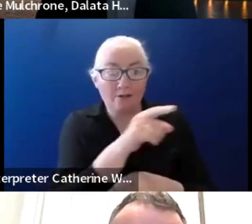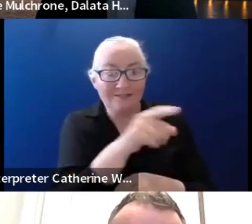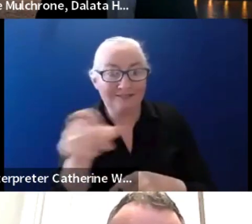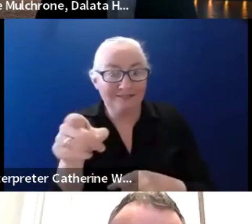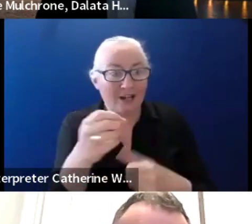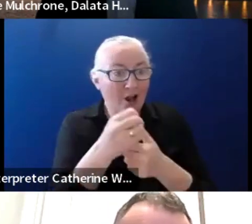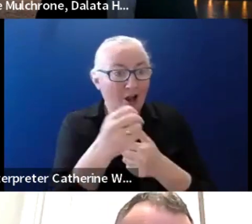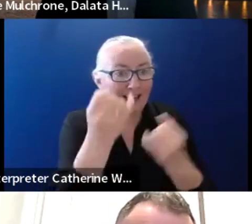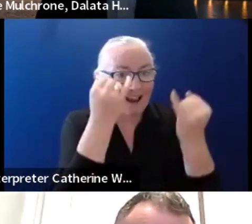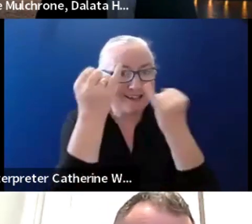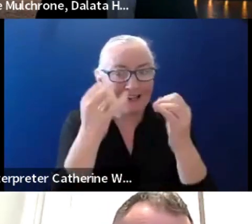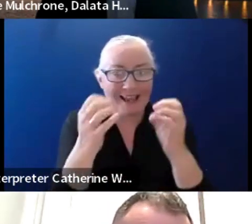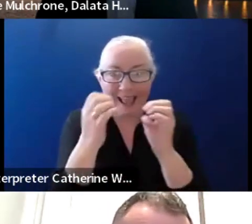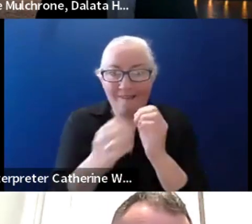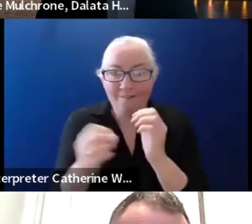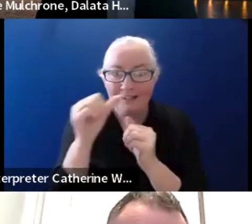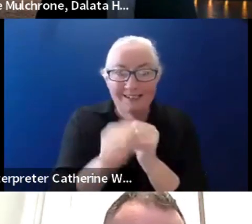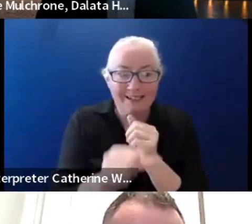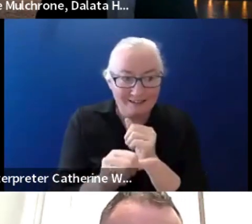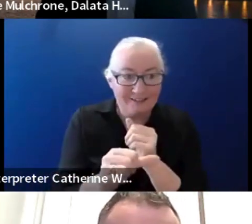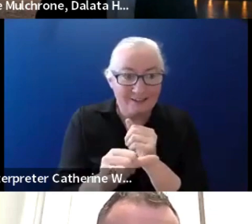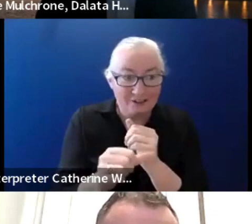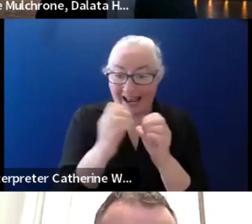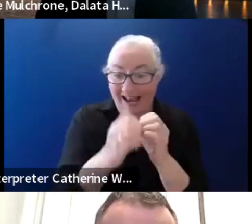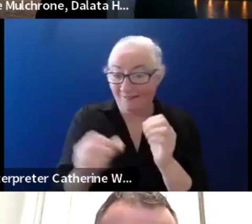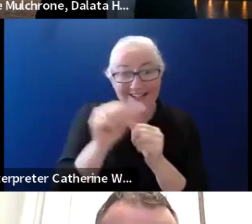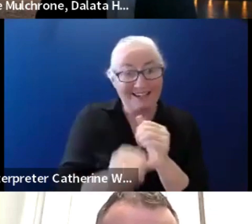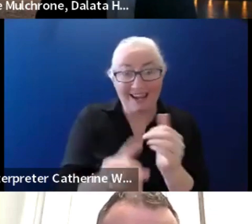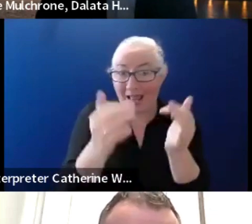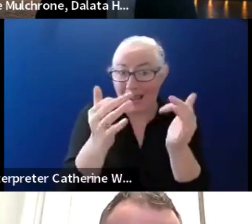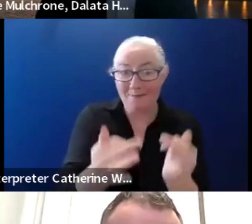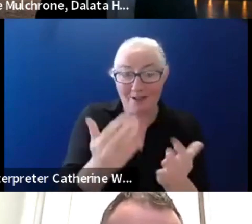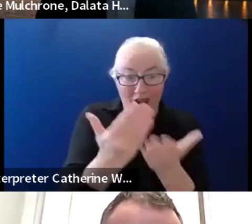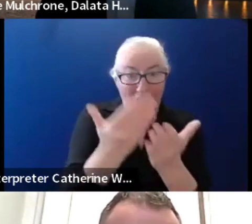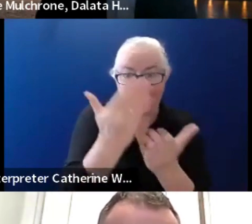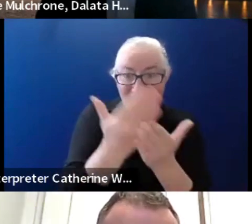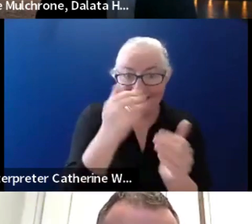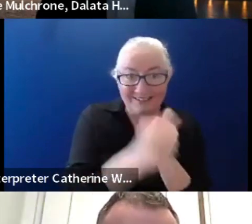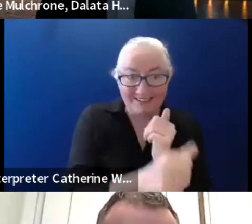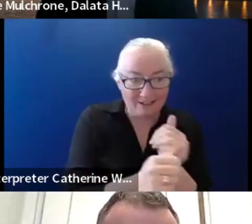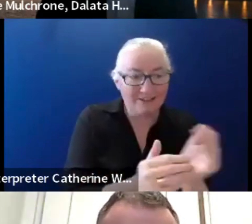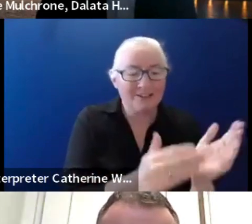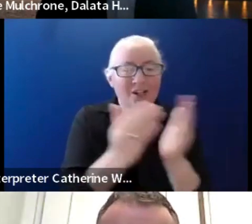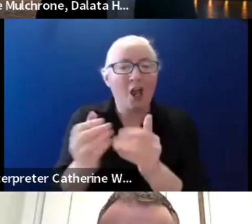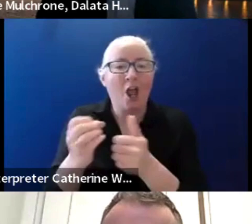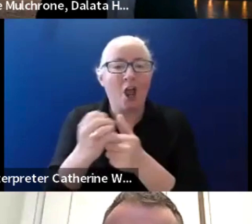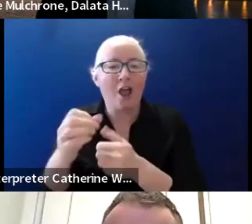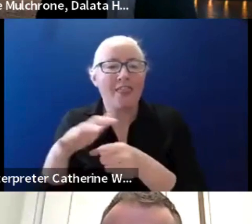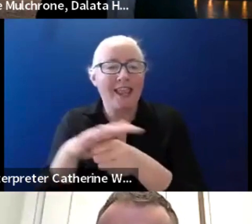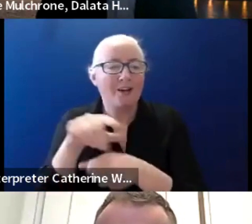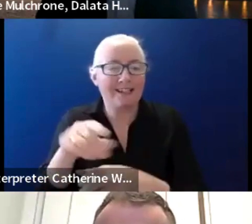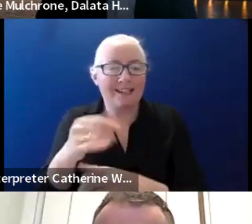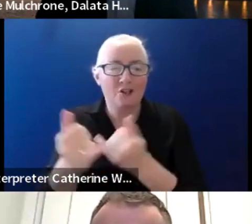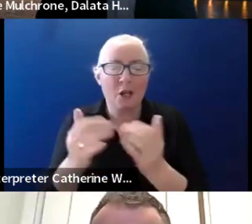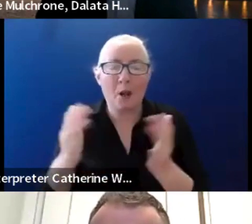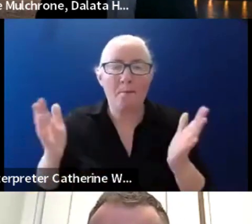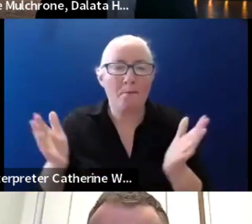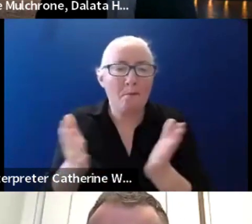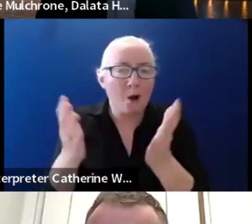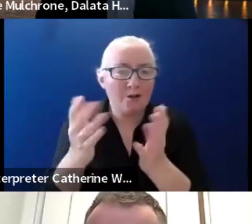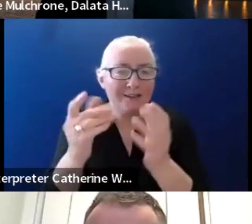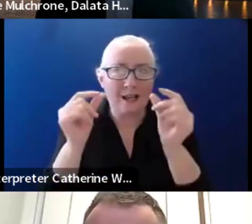initiatives every day. It truly is, every day is a learning day. Another area for us this year is promotion and